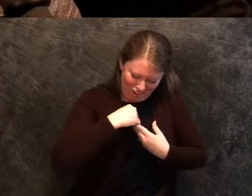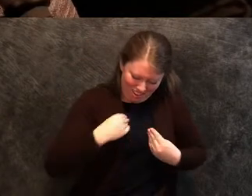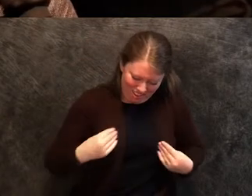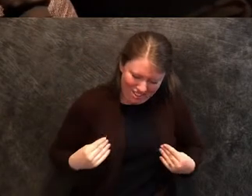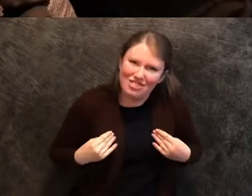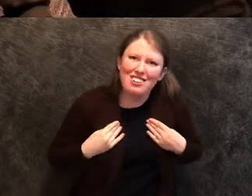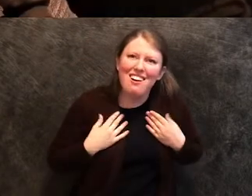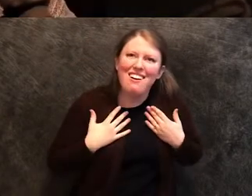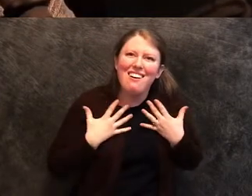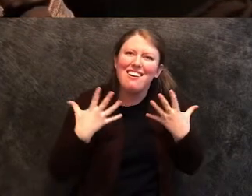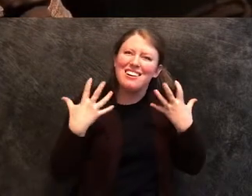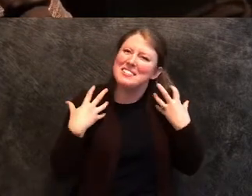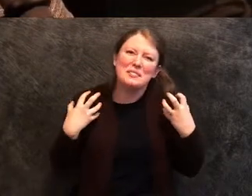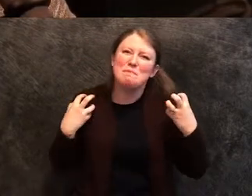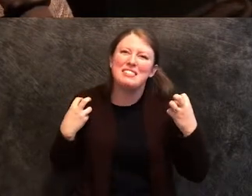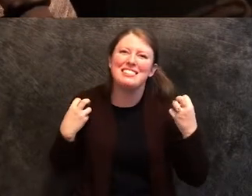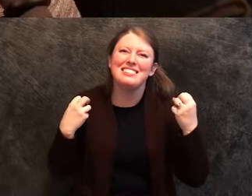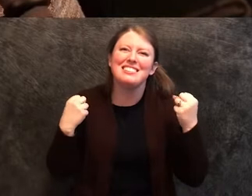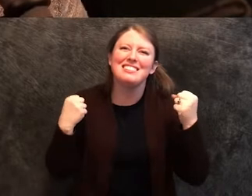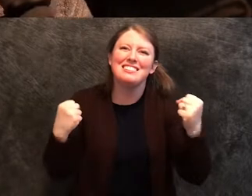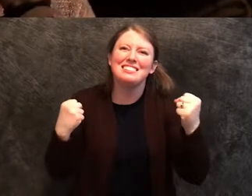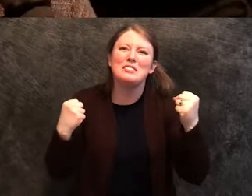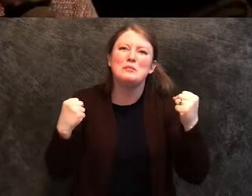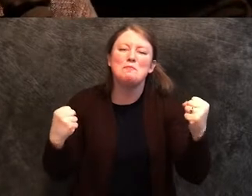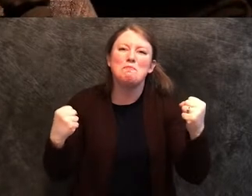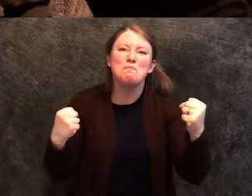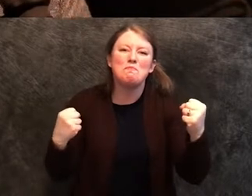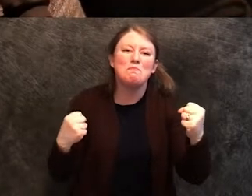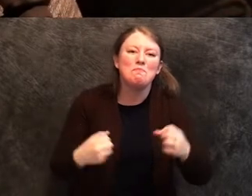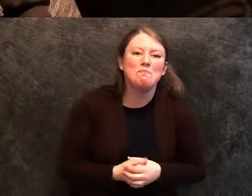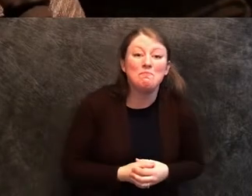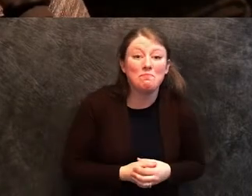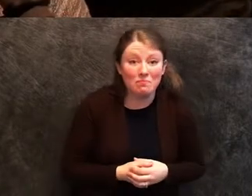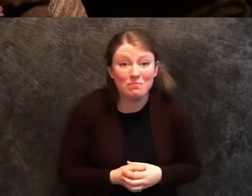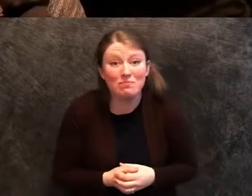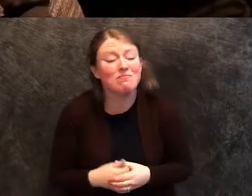other. Reaches to me. Let's go to that bridge one more time. Come on.